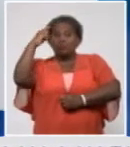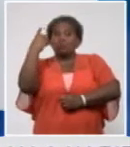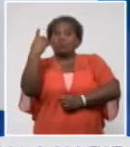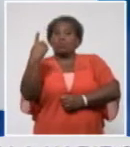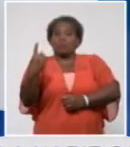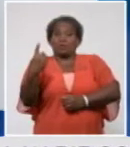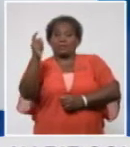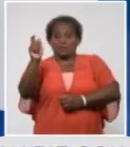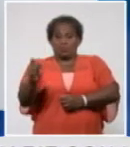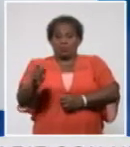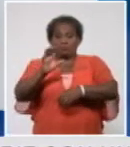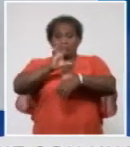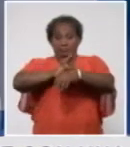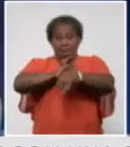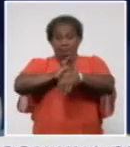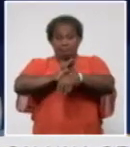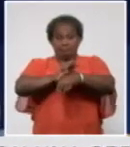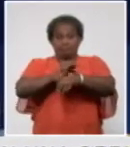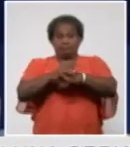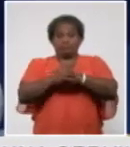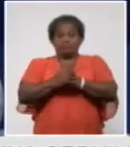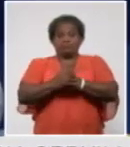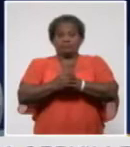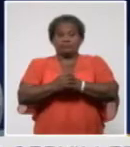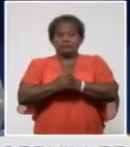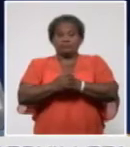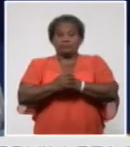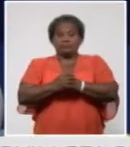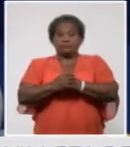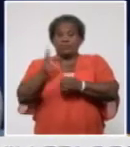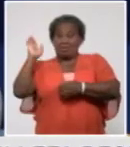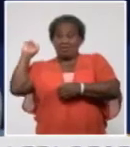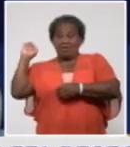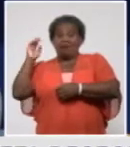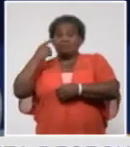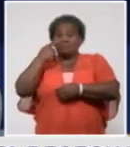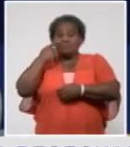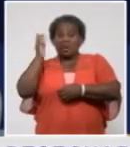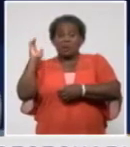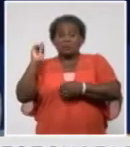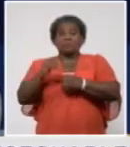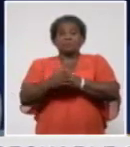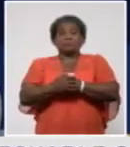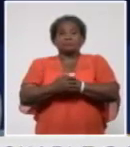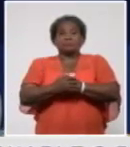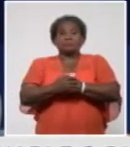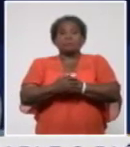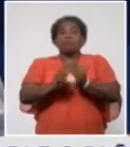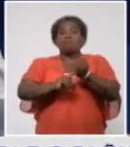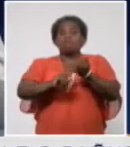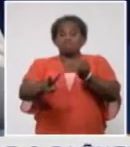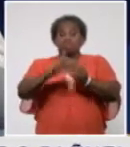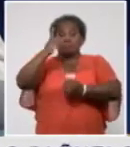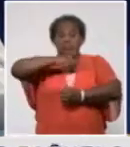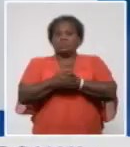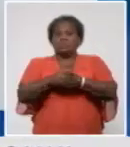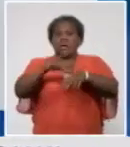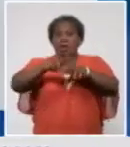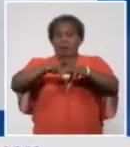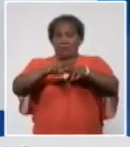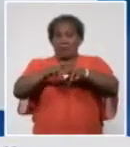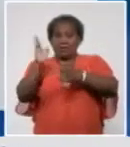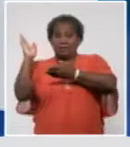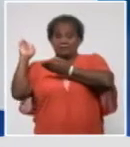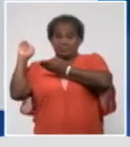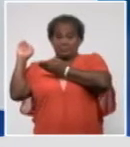All of them are local transmission cases, as I mentioned. The 36 cases from Havana